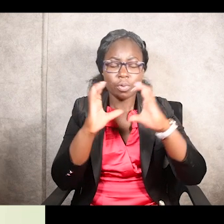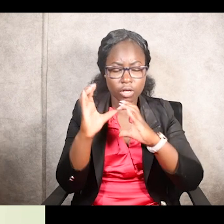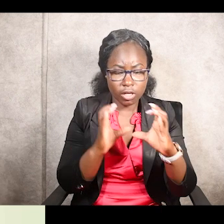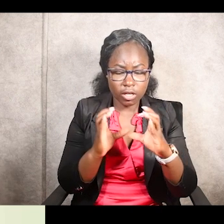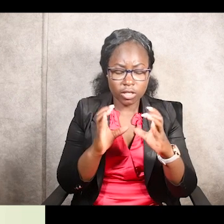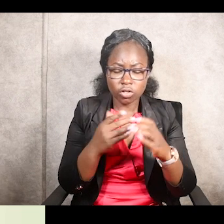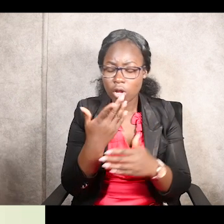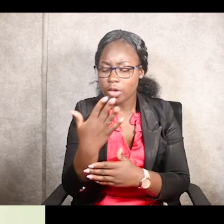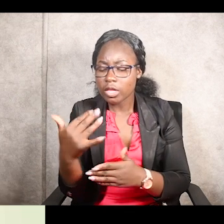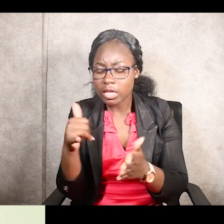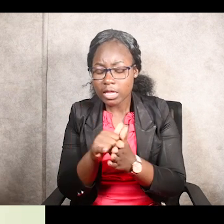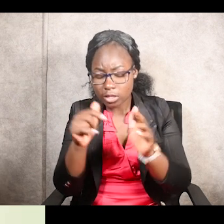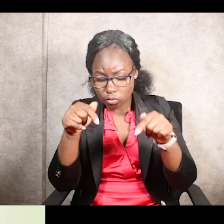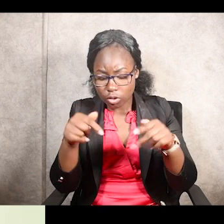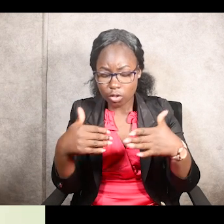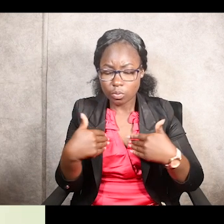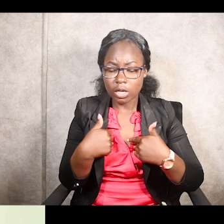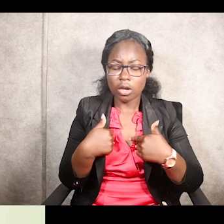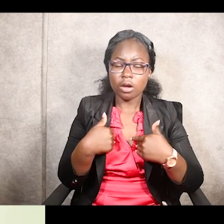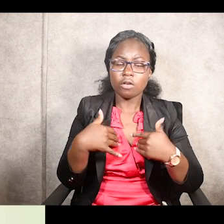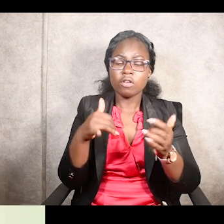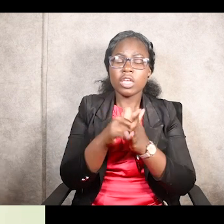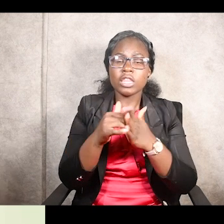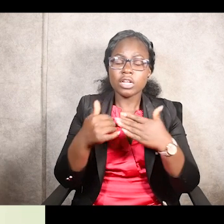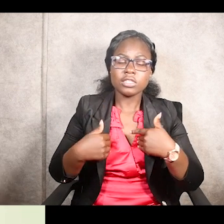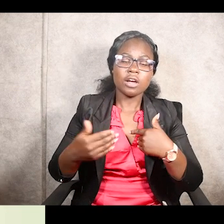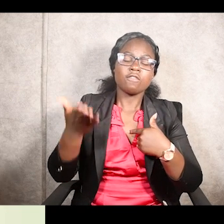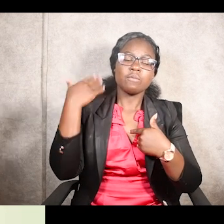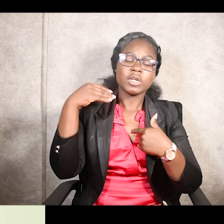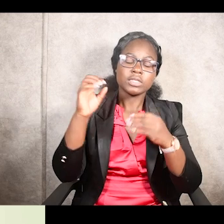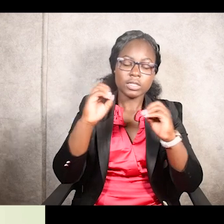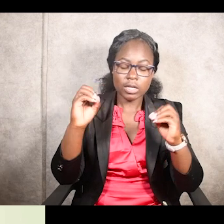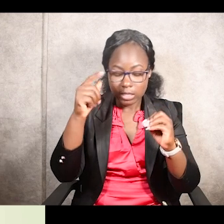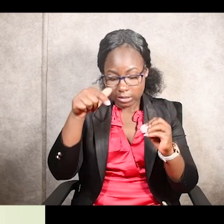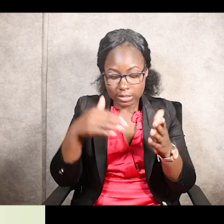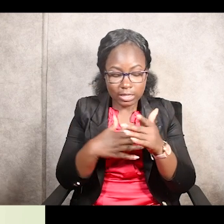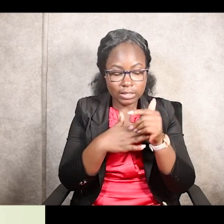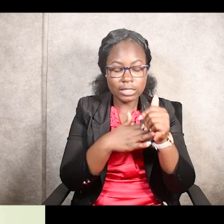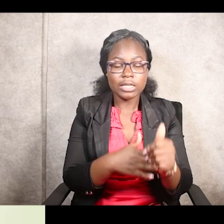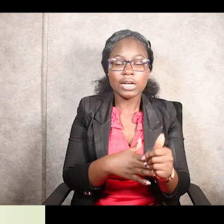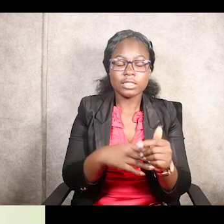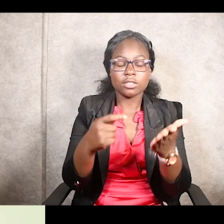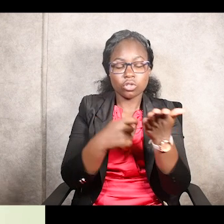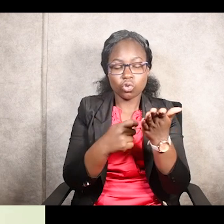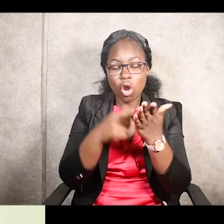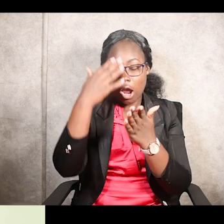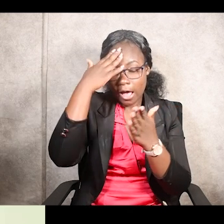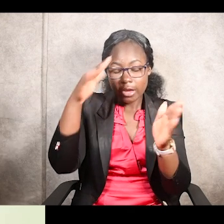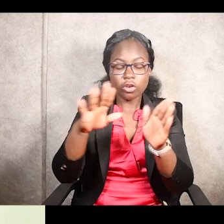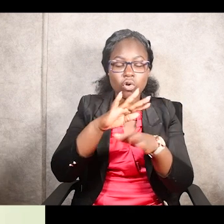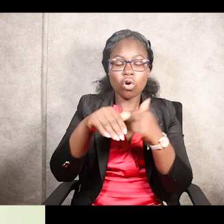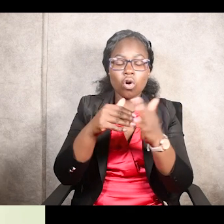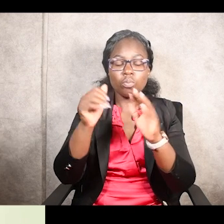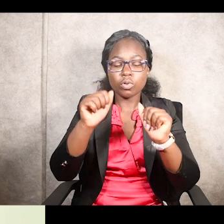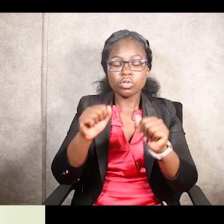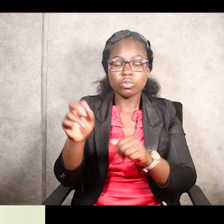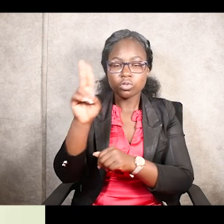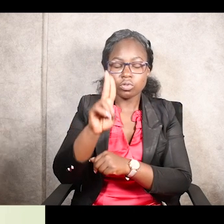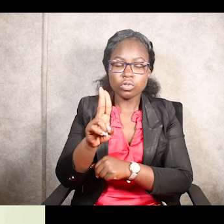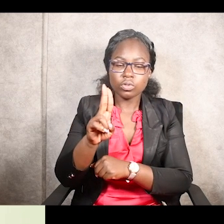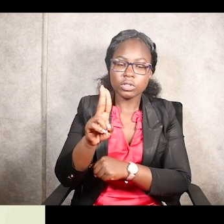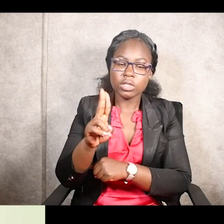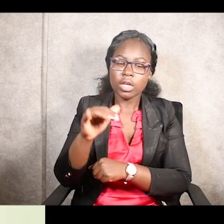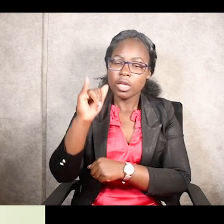There are things that today we have that we do not have previously, and this is as a result of technology. I know all of us are able to use what we call